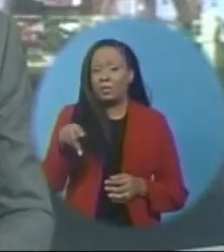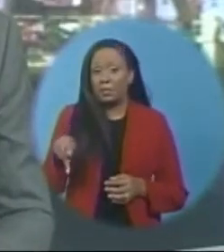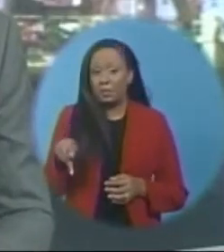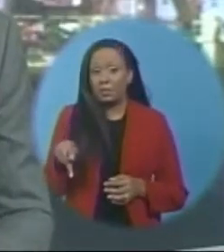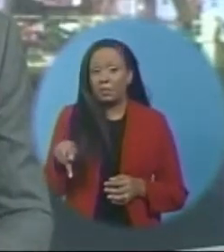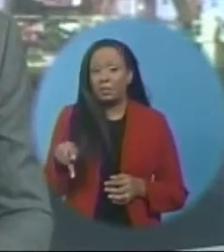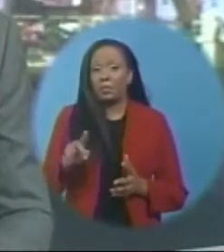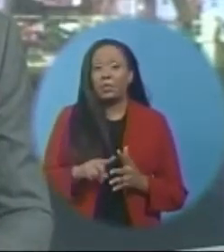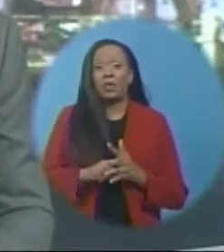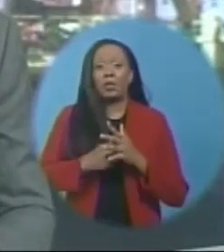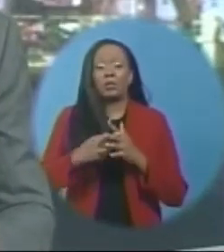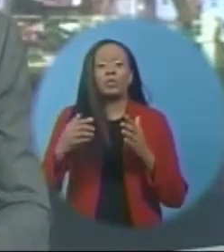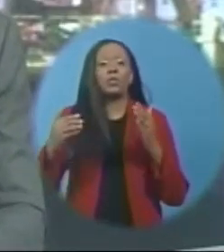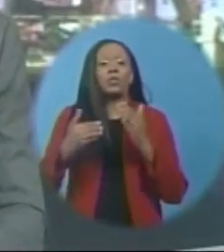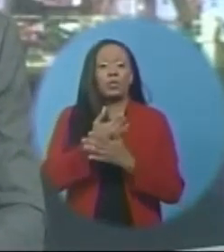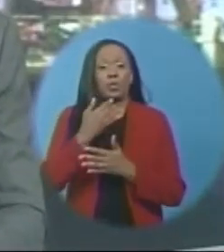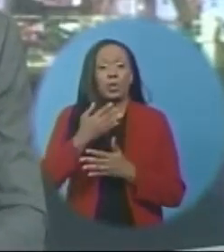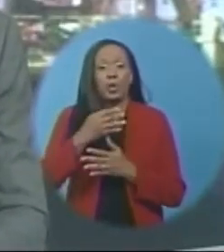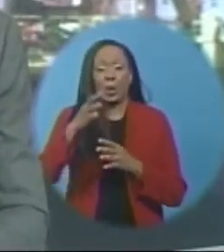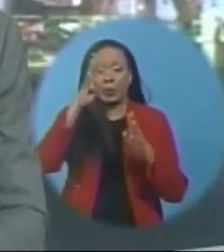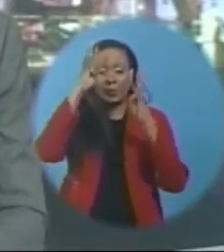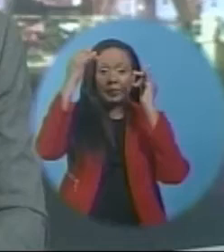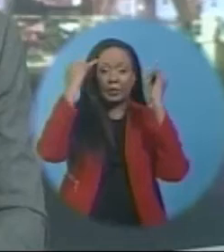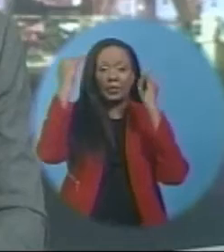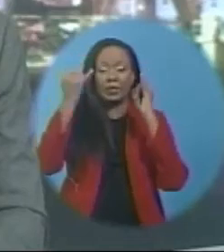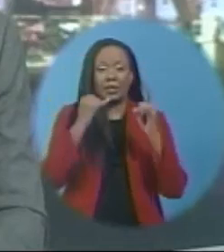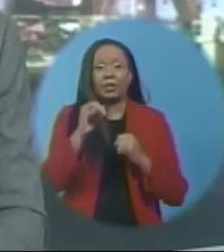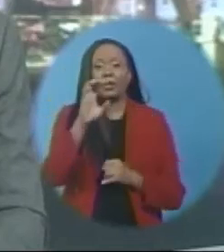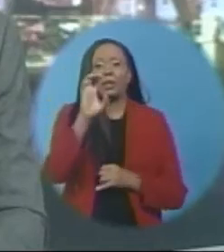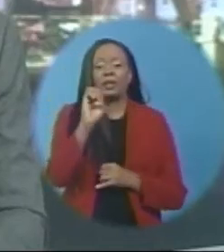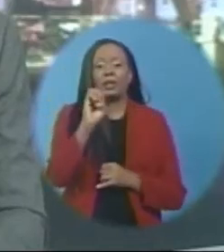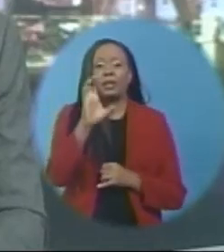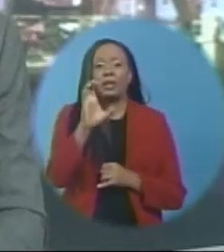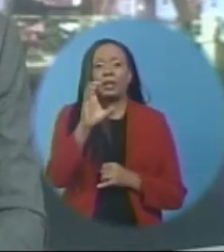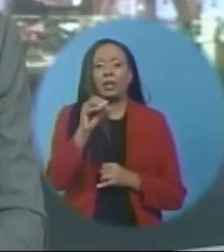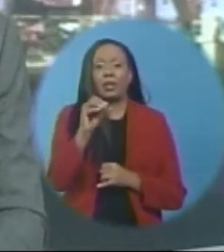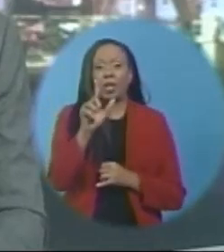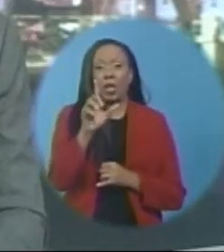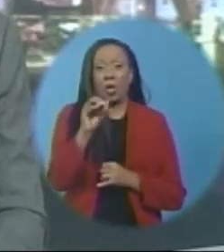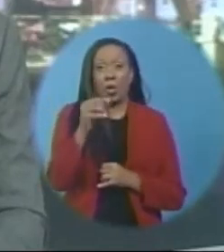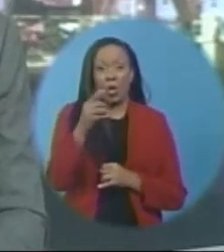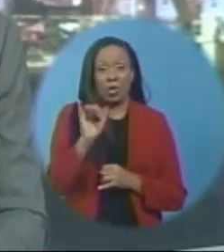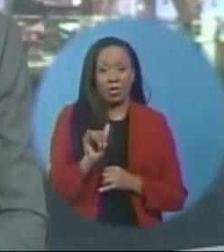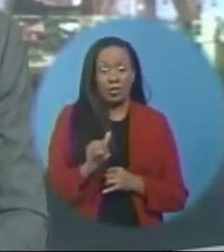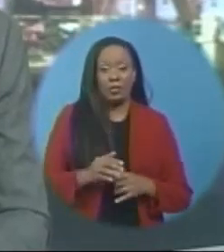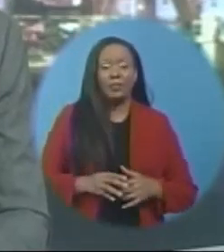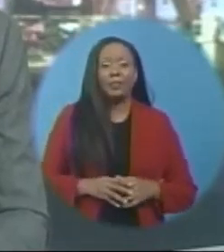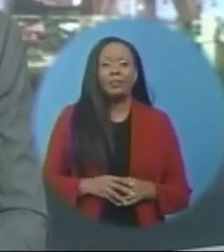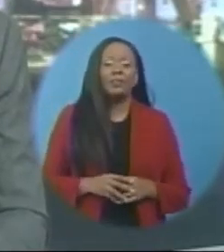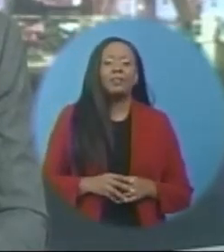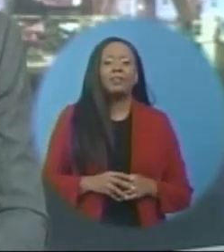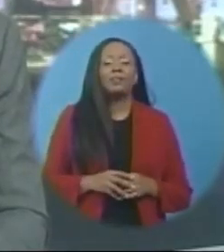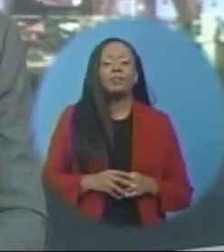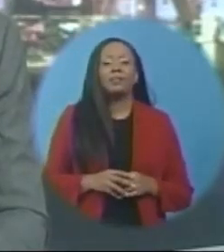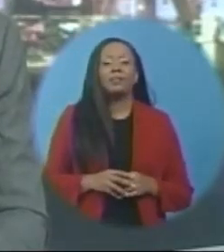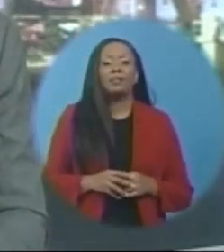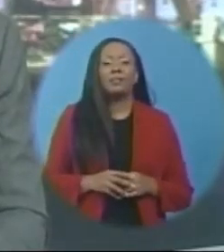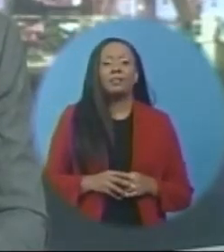choice when the Samuel Jackman Prescott Polytechnic launched its newest initiative today in its Assembly Hall. Head of the